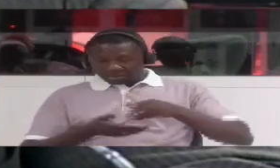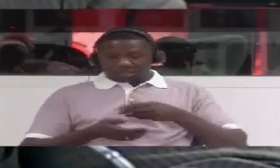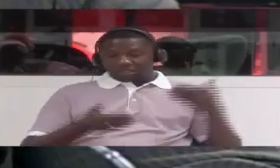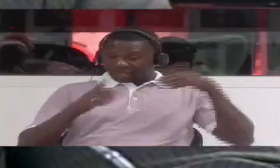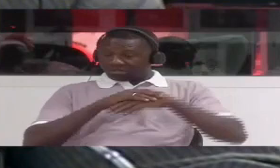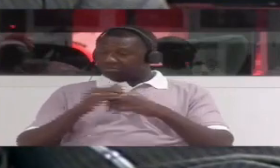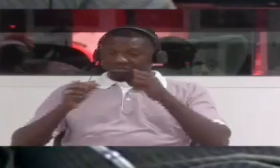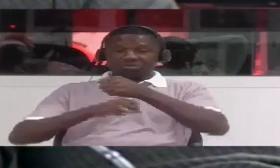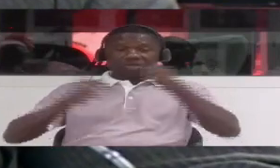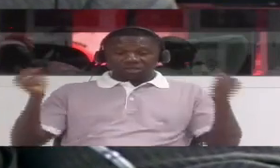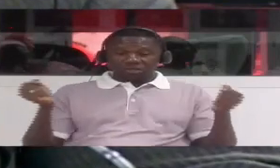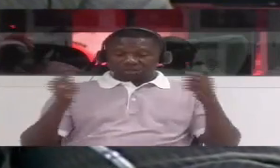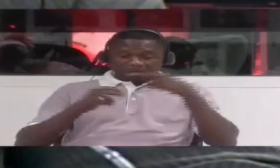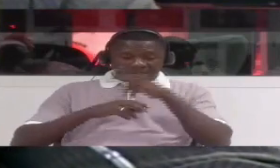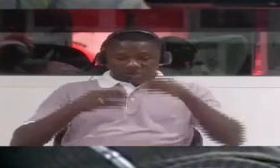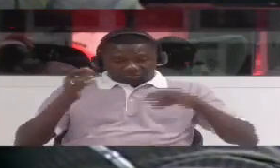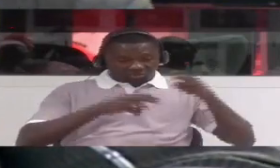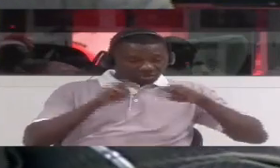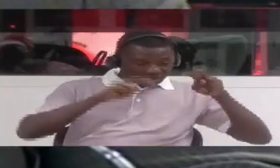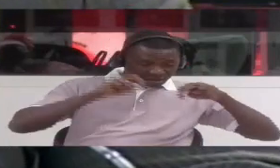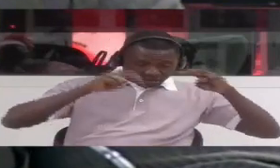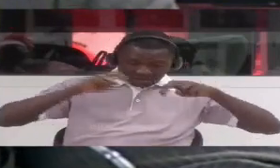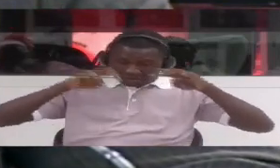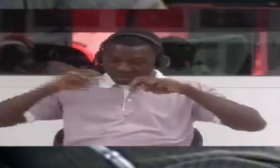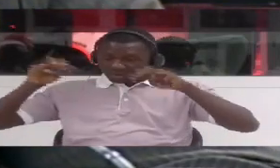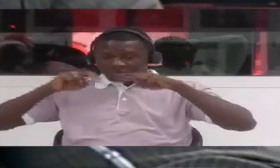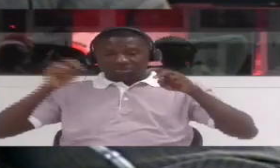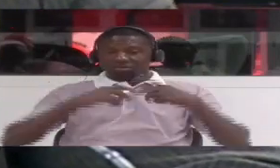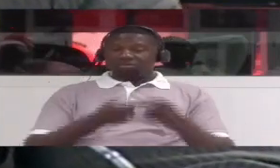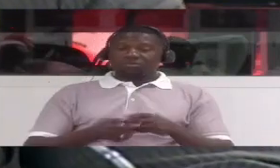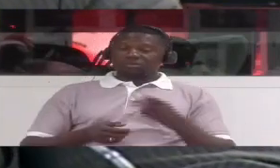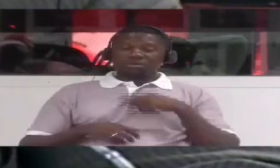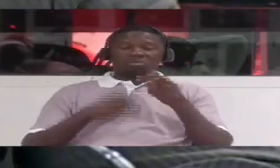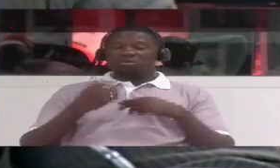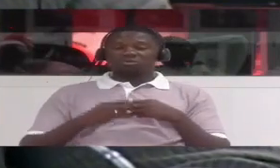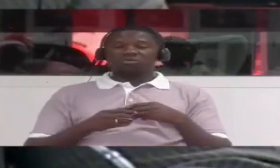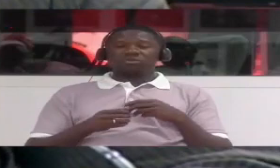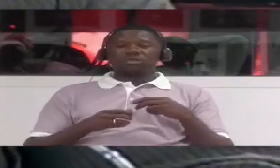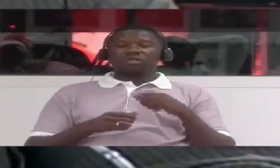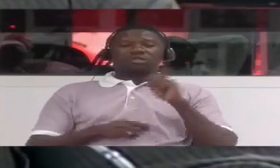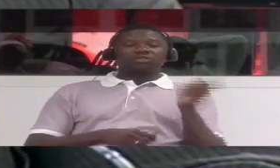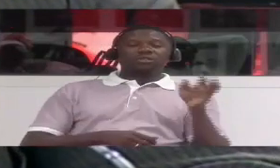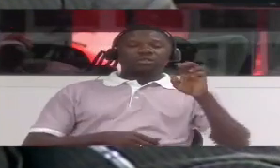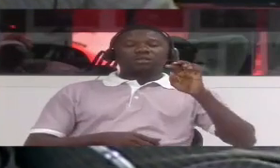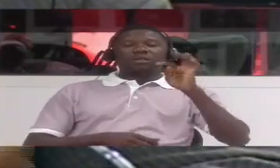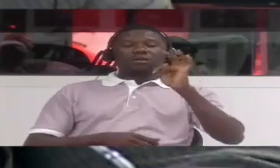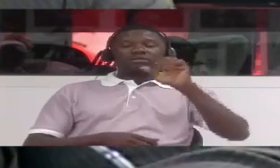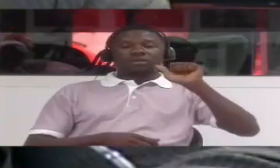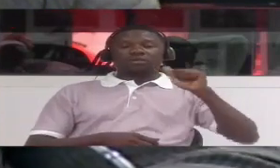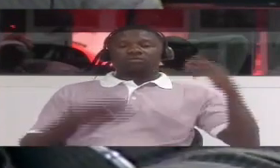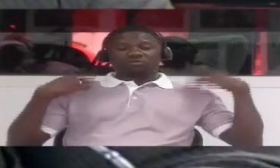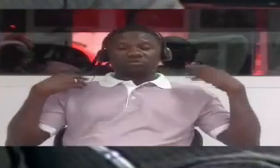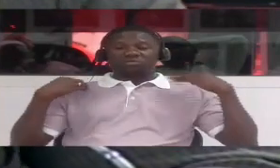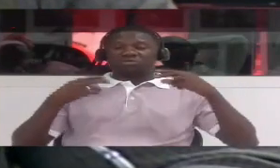ransacked my cupboard. There were only fixtures of GFA football leagues and so many other things. They look at them and